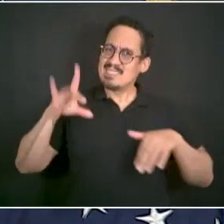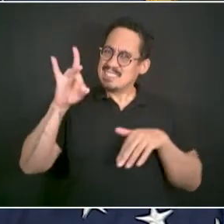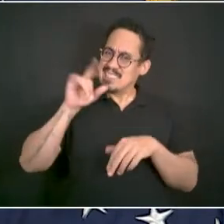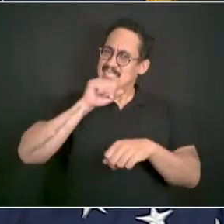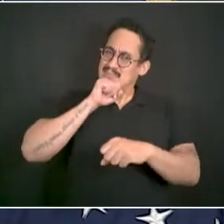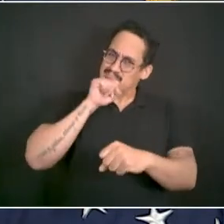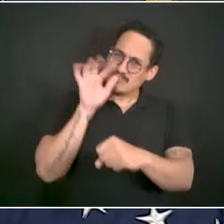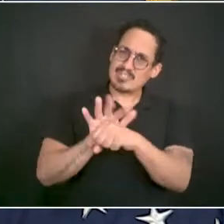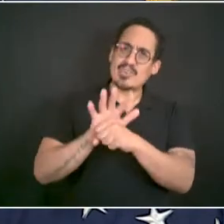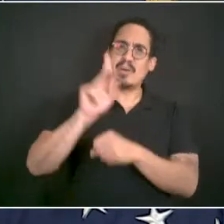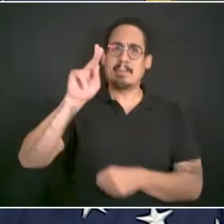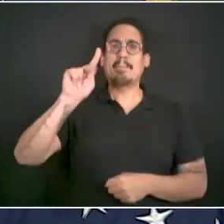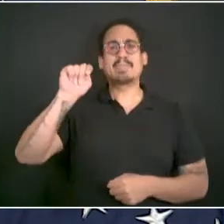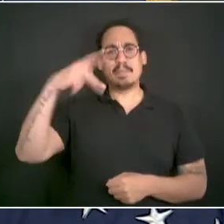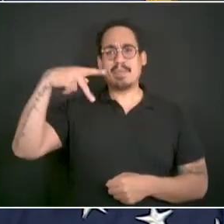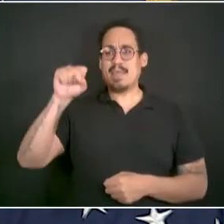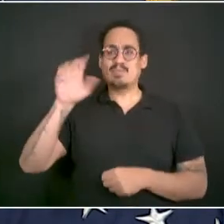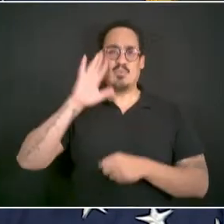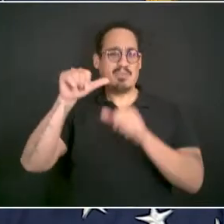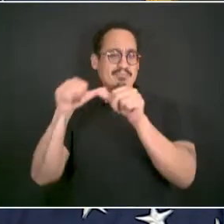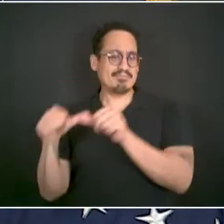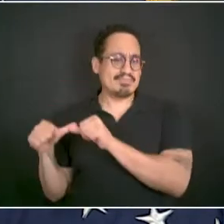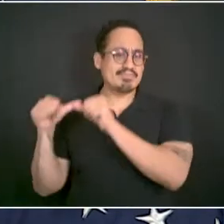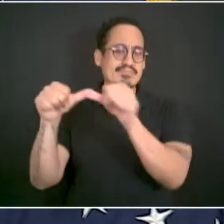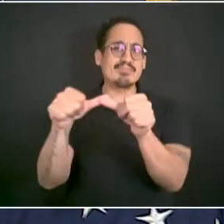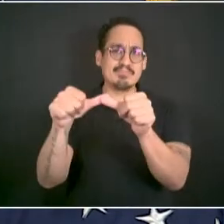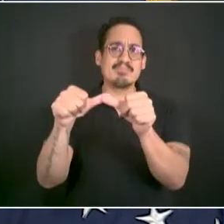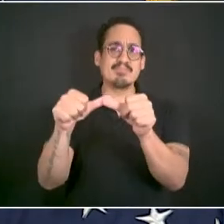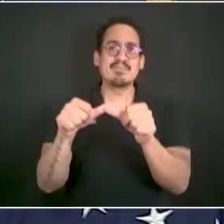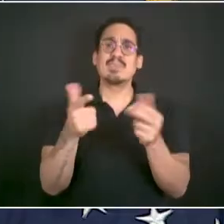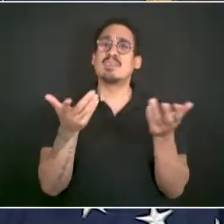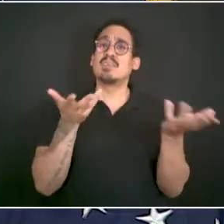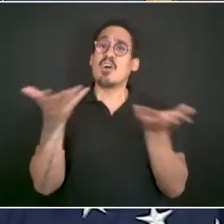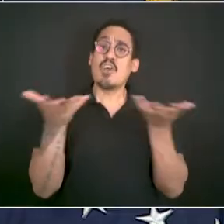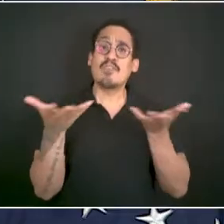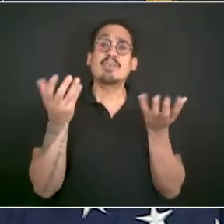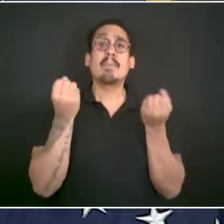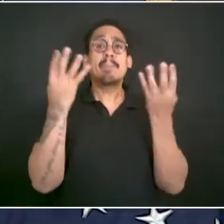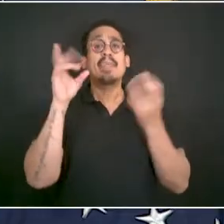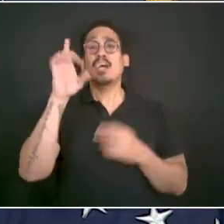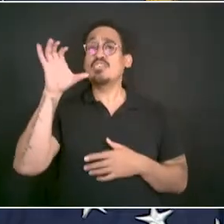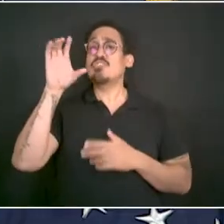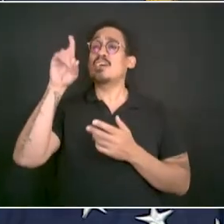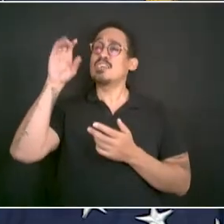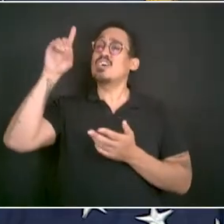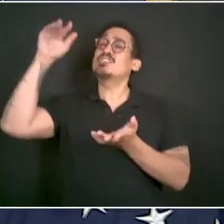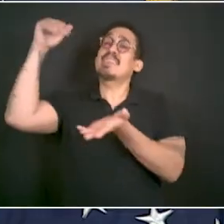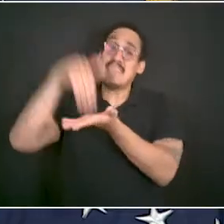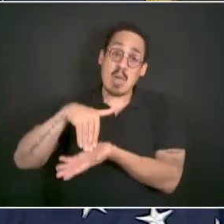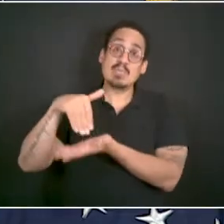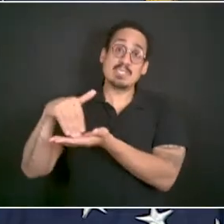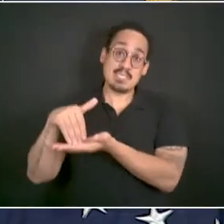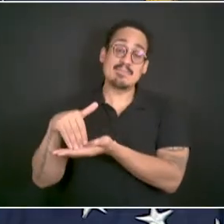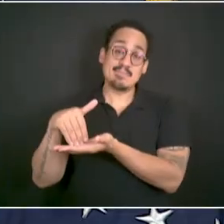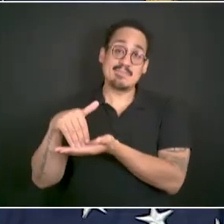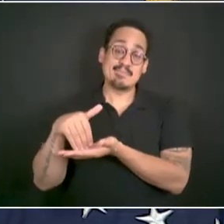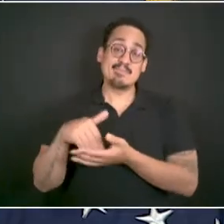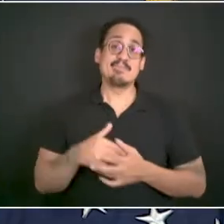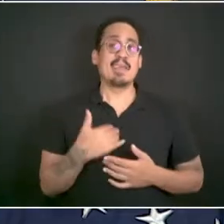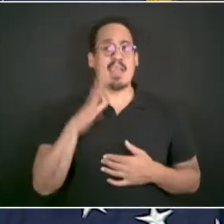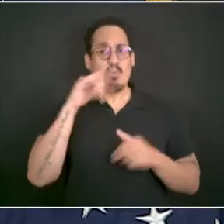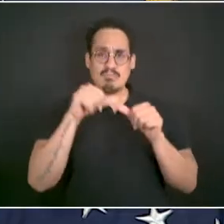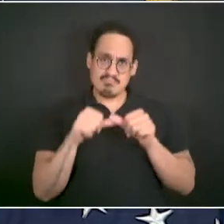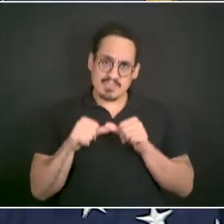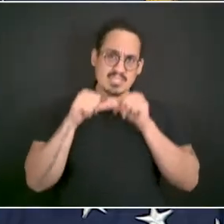We're talking about hundreds of thousands of people, and it's something that I advocate for, and I'm going to continue to advocate for the importance